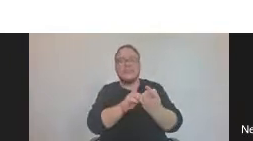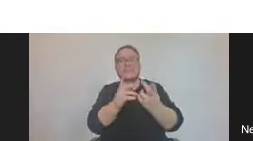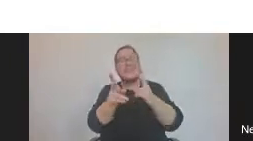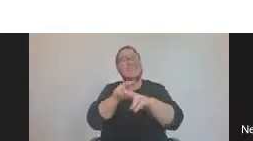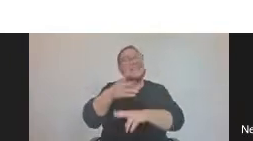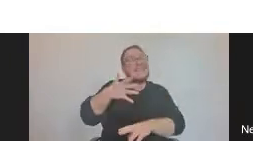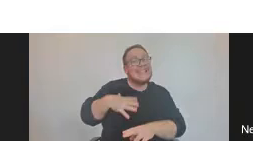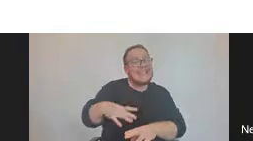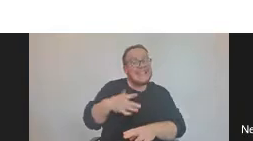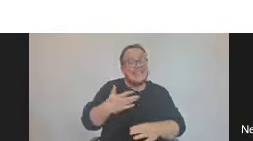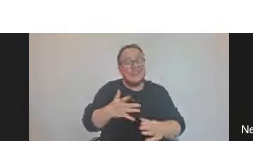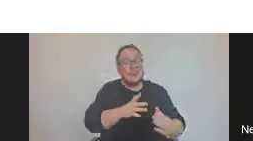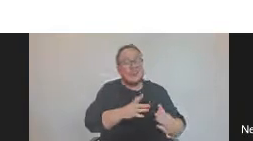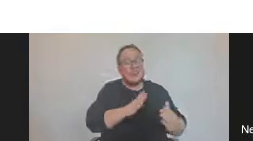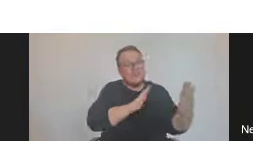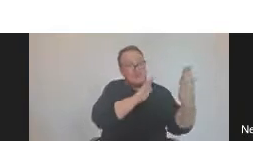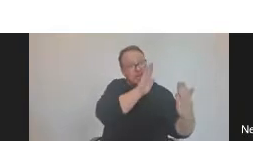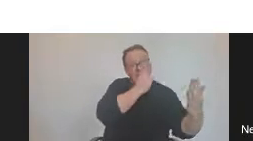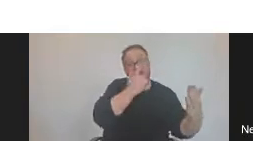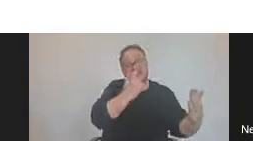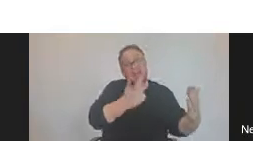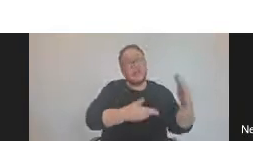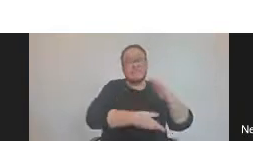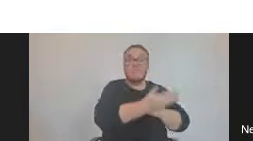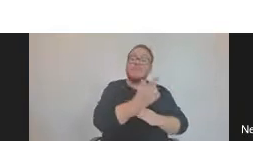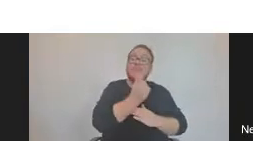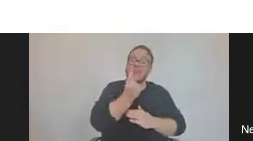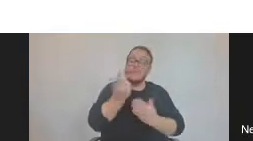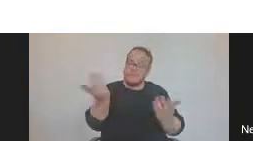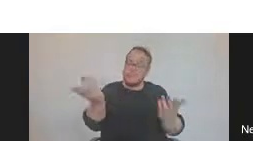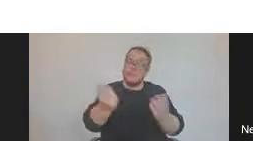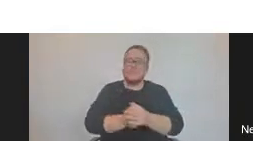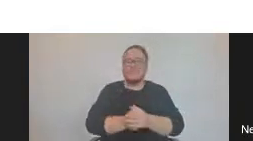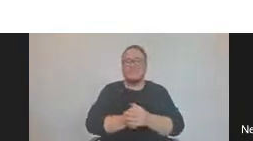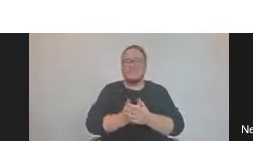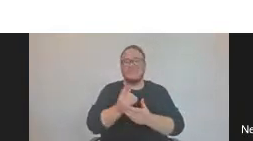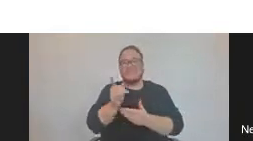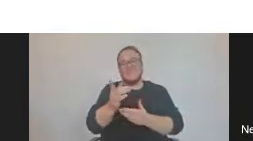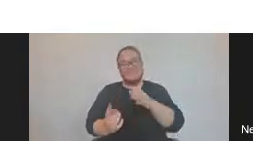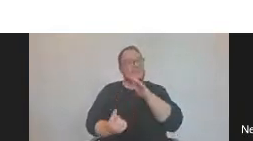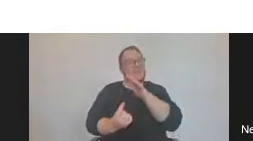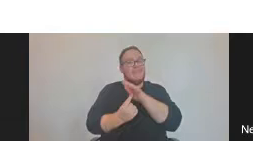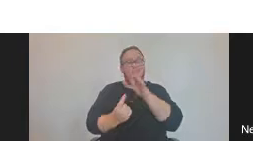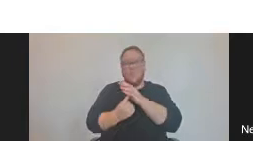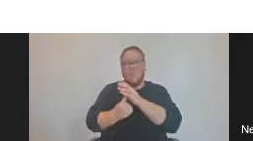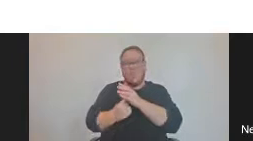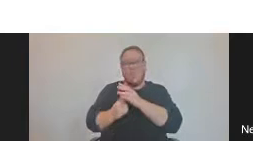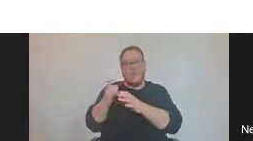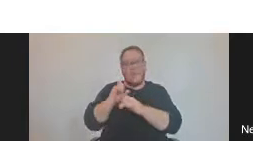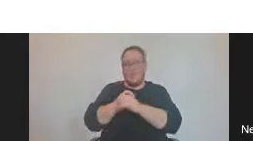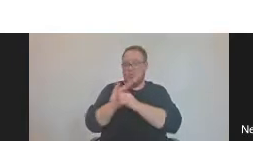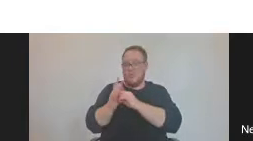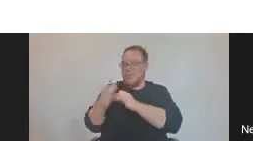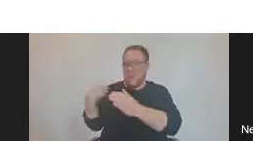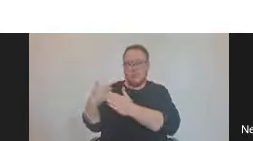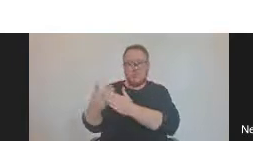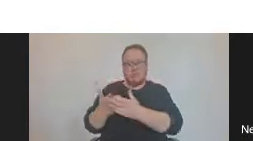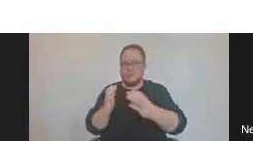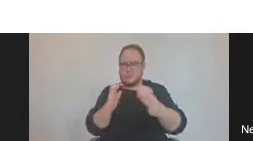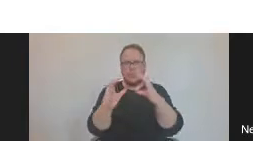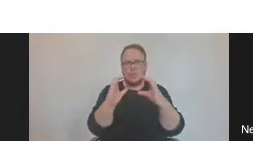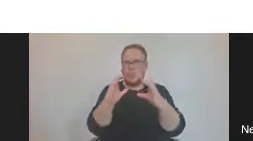so. And also during the pandemic, I think communication across the CCGs and with our system partners has never been